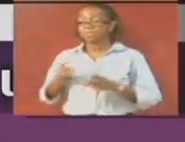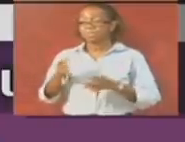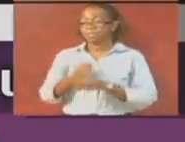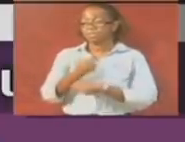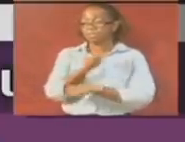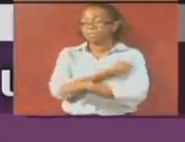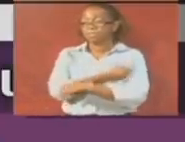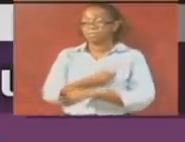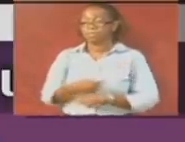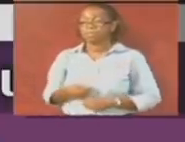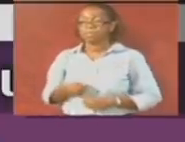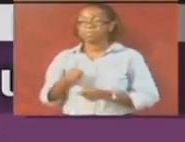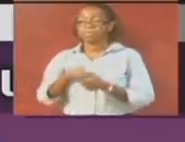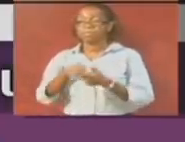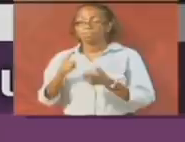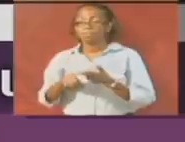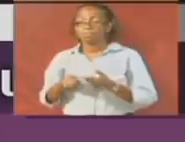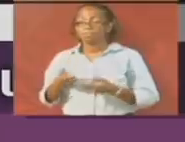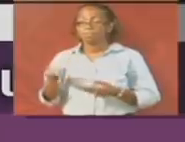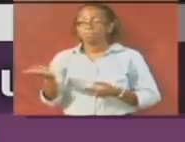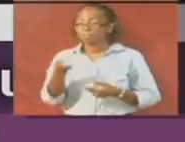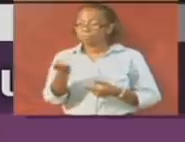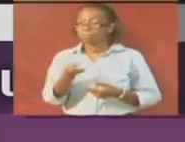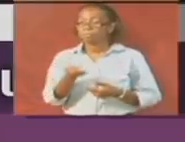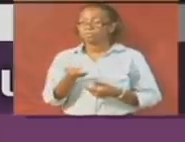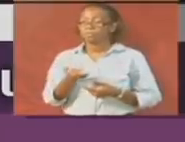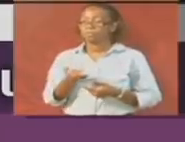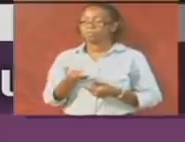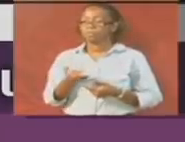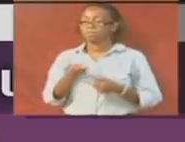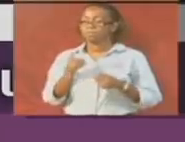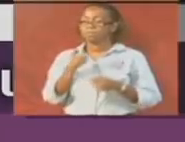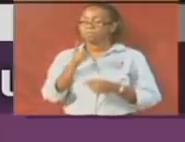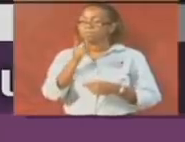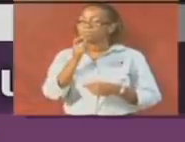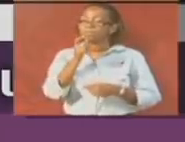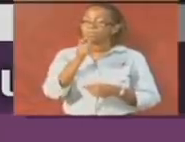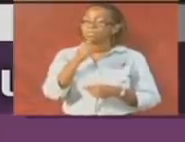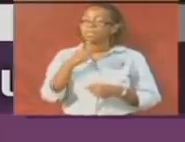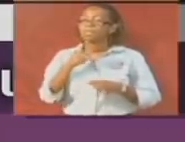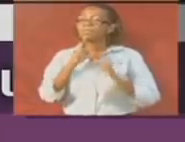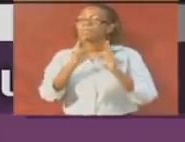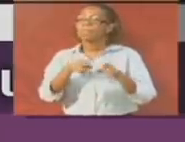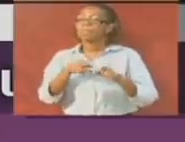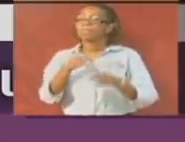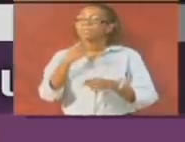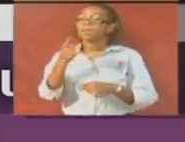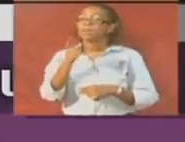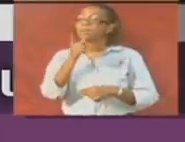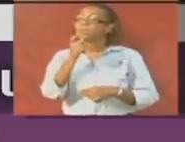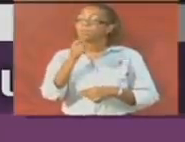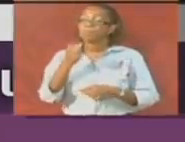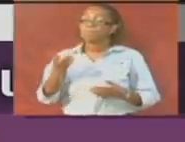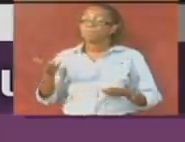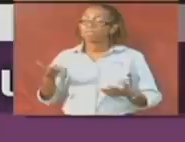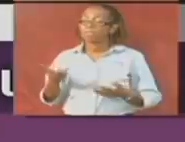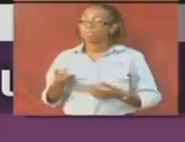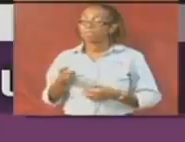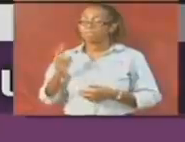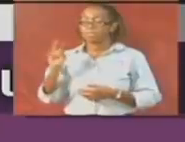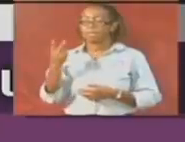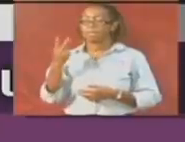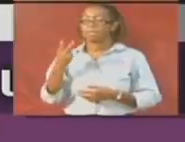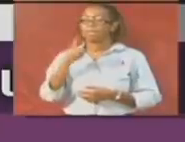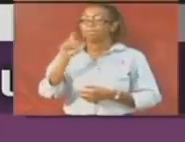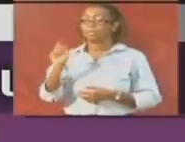whom and under what conditions? Secondly, the sequencing that would have picked up that first